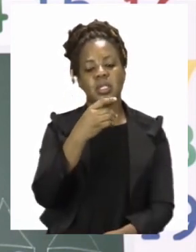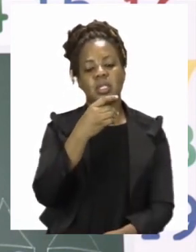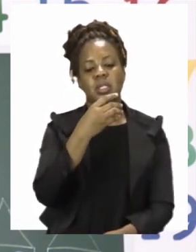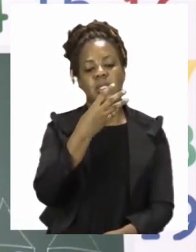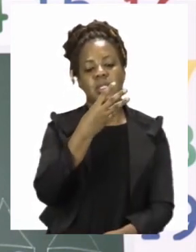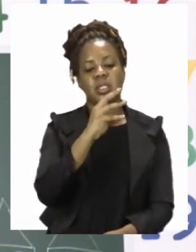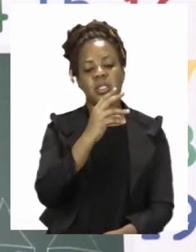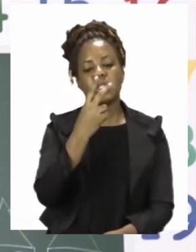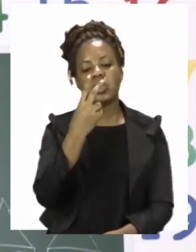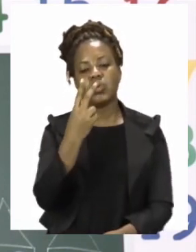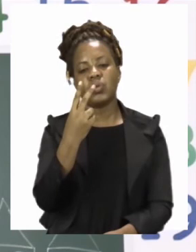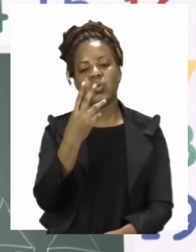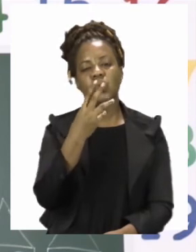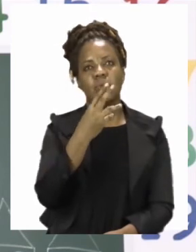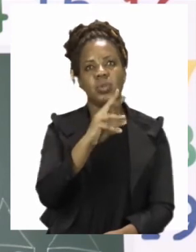58,